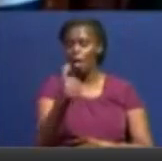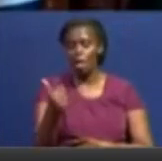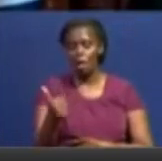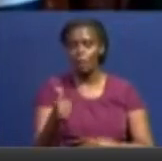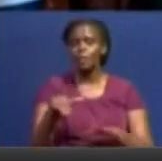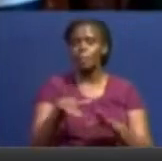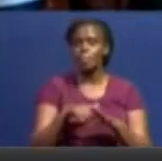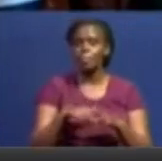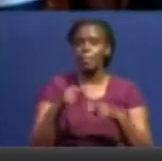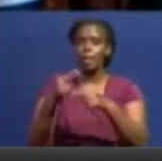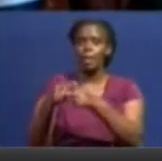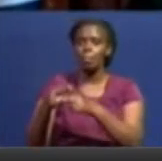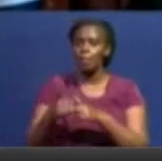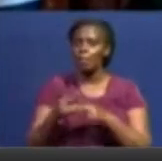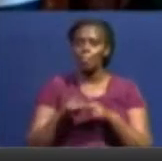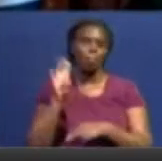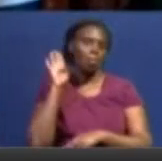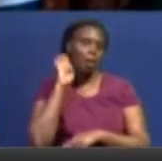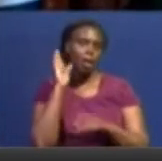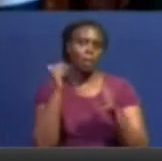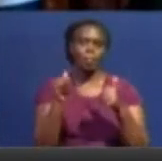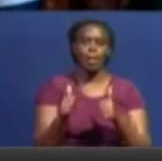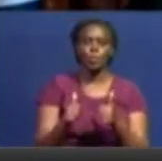been called out on the roll call?